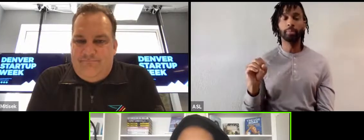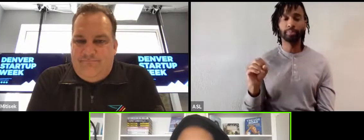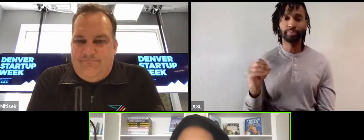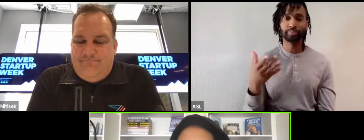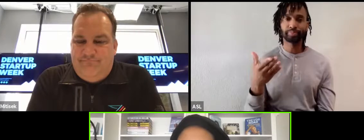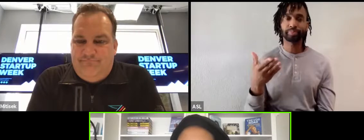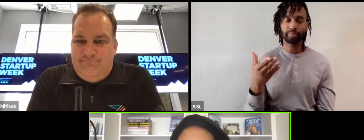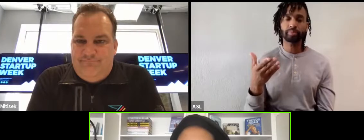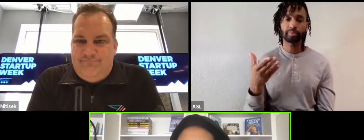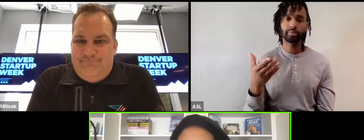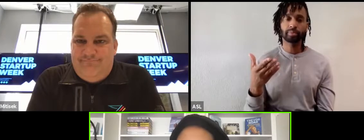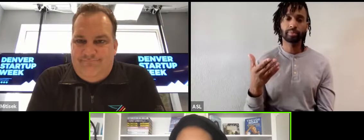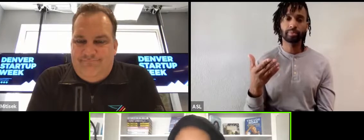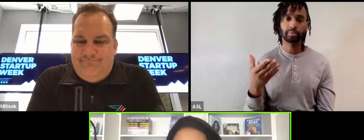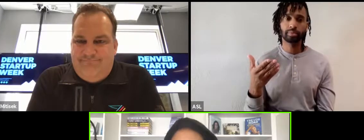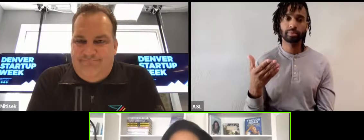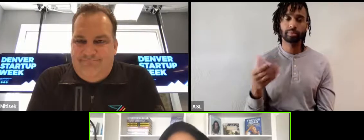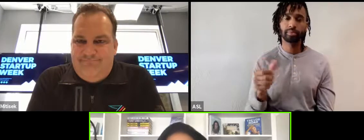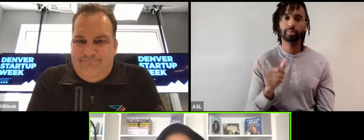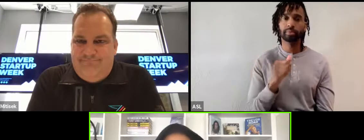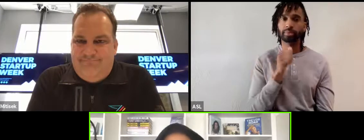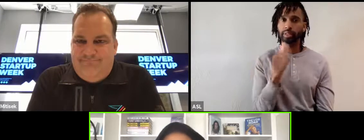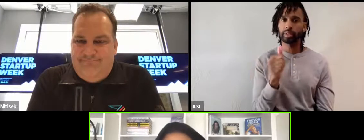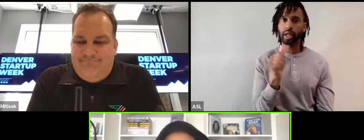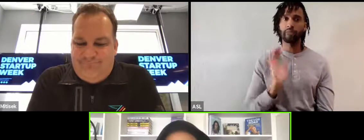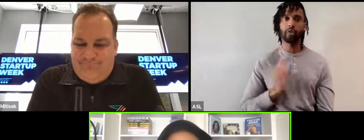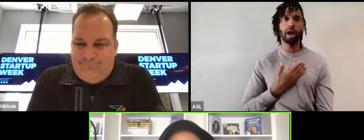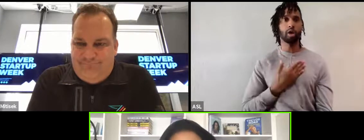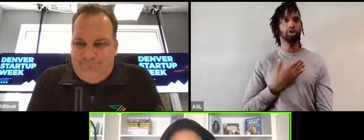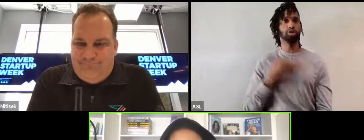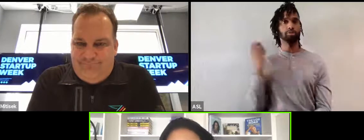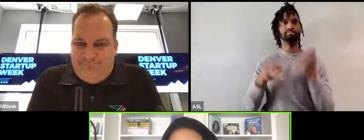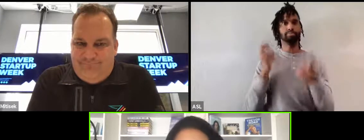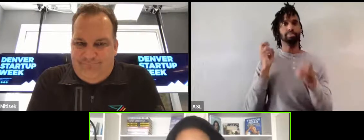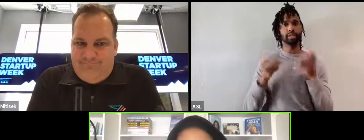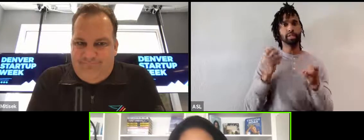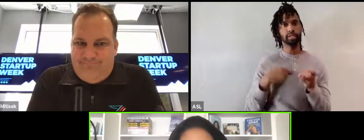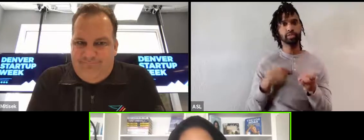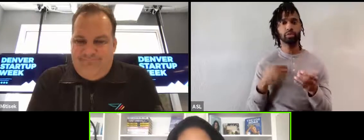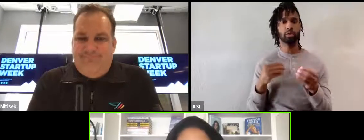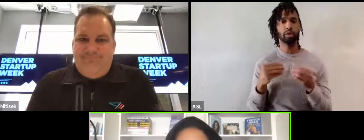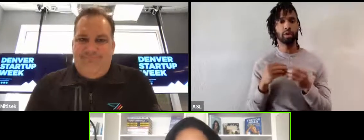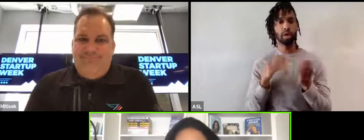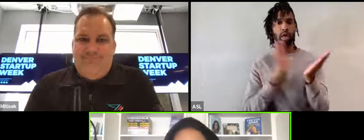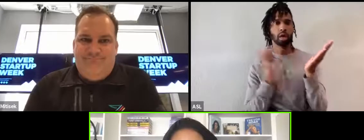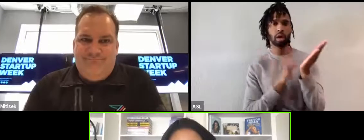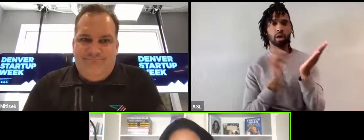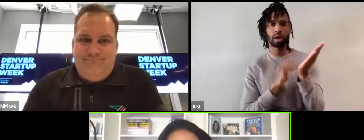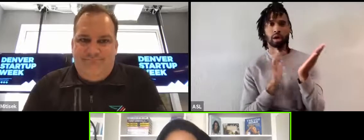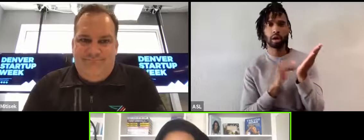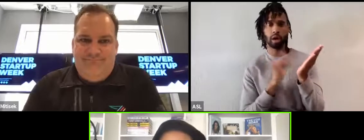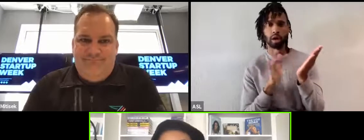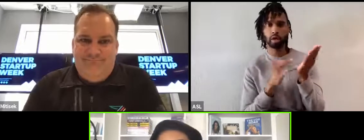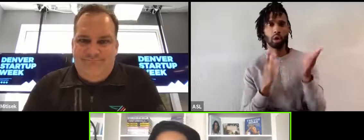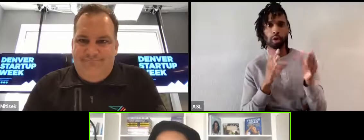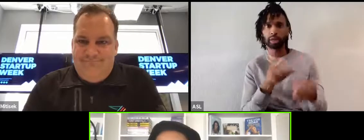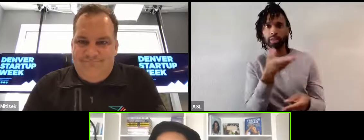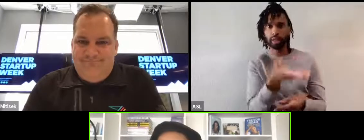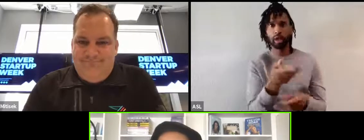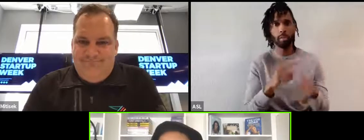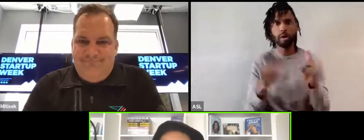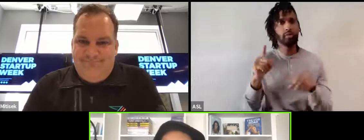you know, it's not for ours to pillage. It's not for ours to take more than what has been set for us. But for so